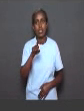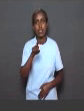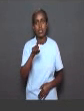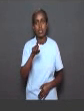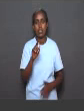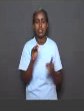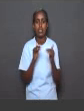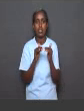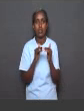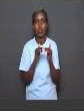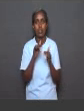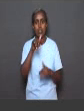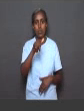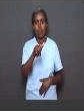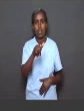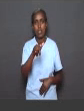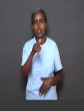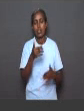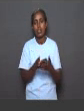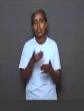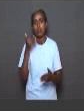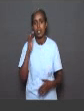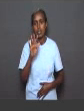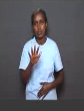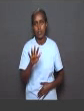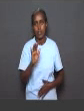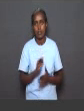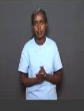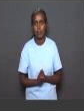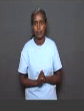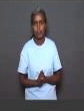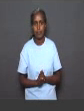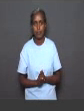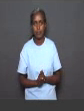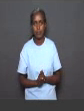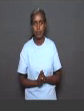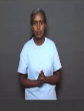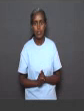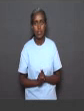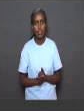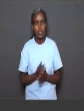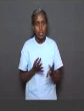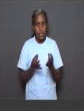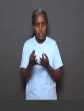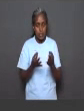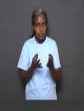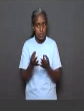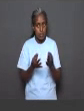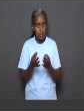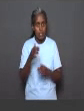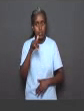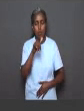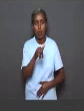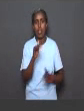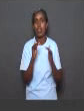3x equals y minus 5, which can be expressed as